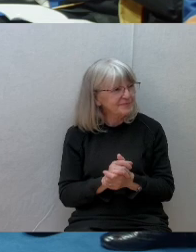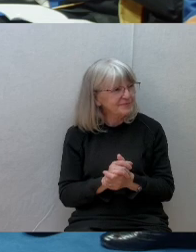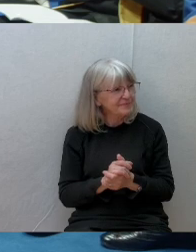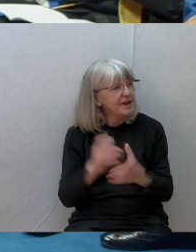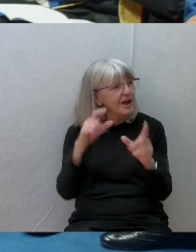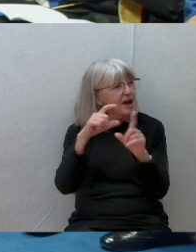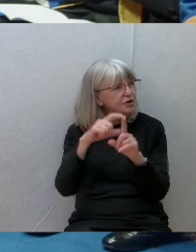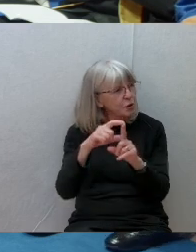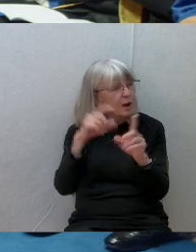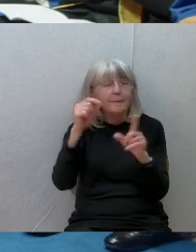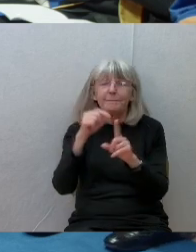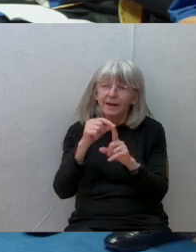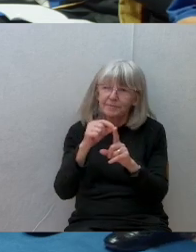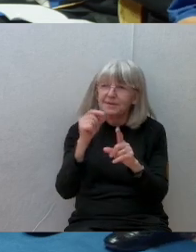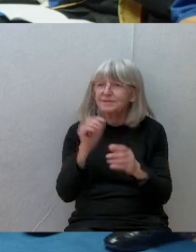Dora Paranetu.